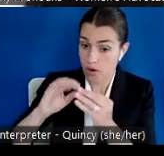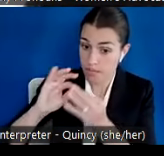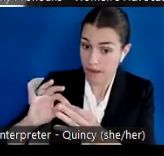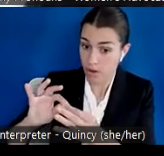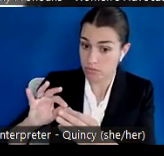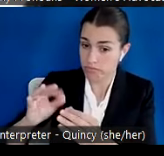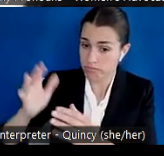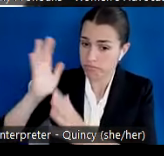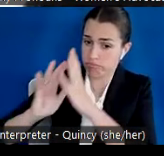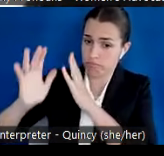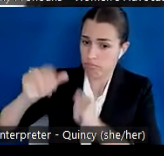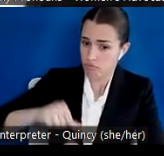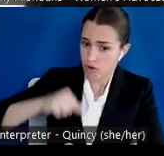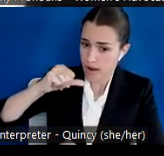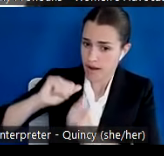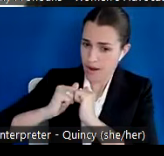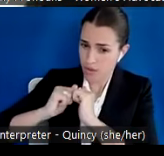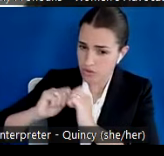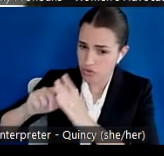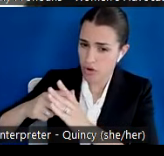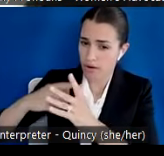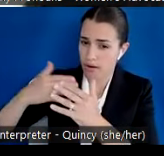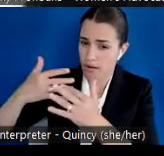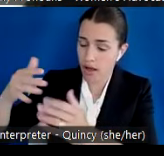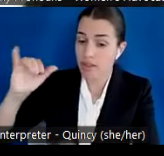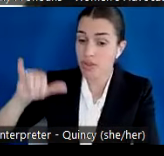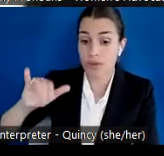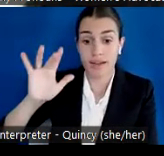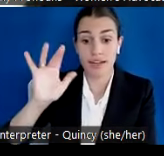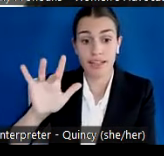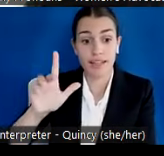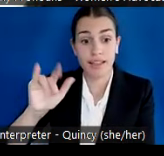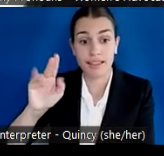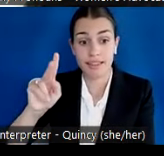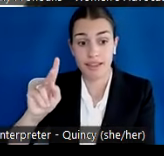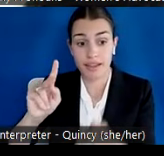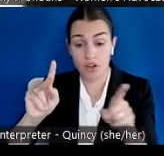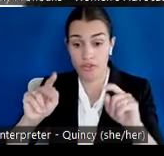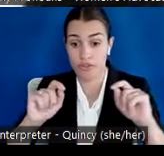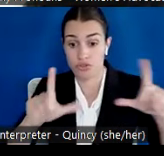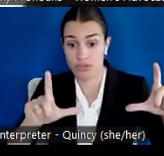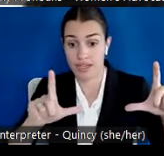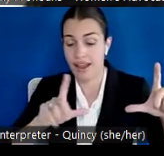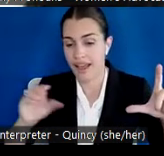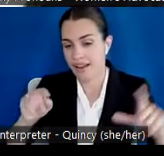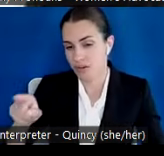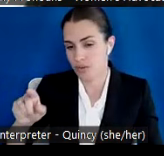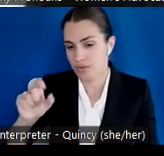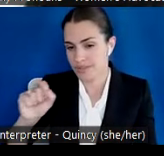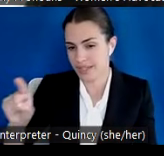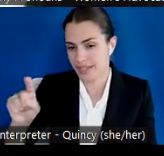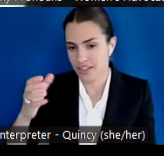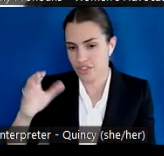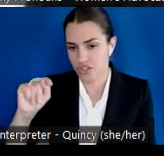many people know about, you can click the link on the screen, and then we'll also send it in the chat here to learn more about Pride Month.